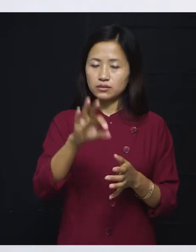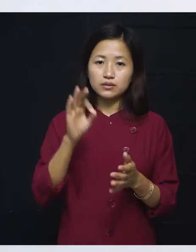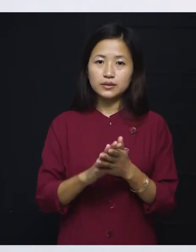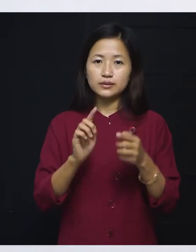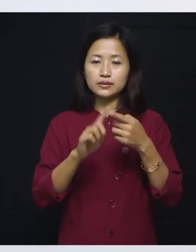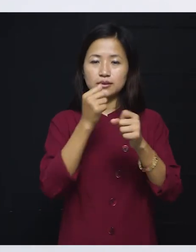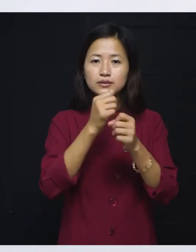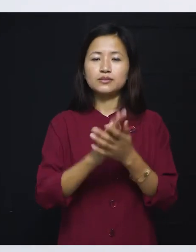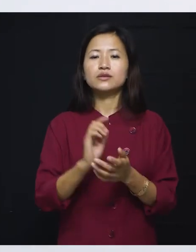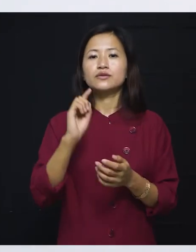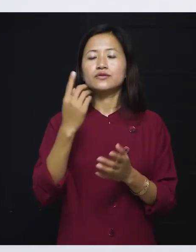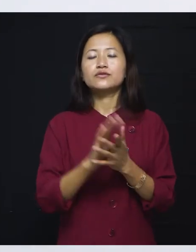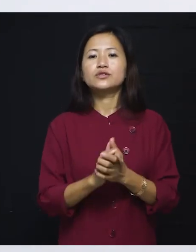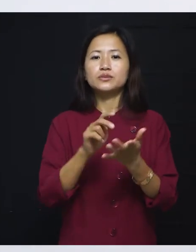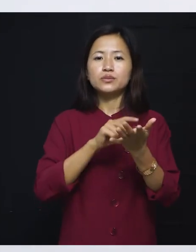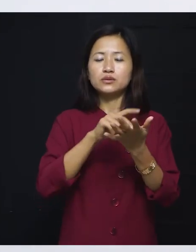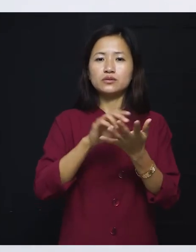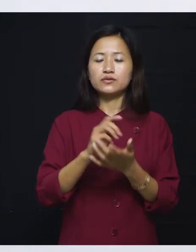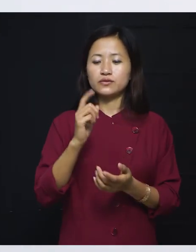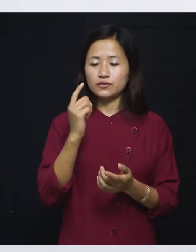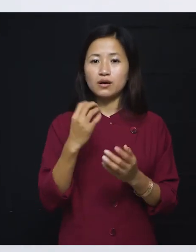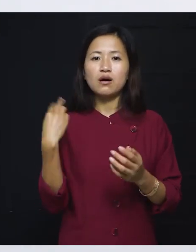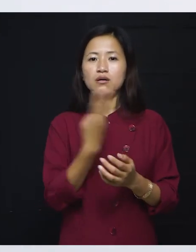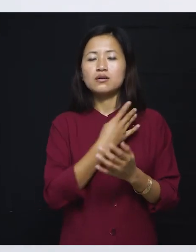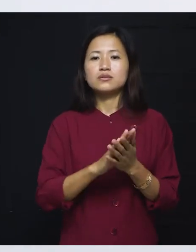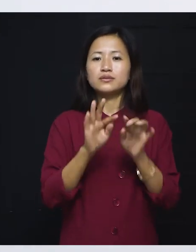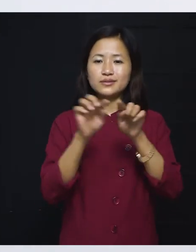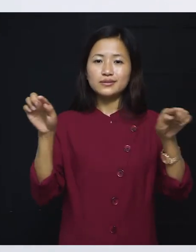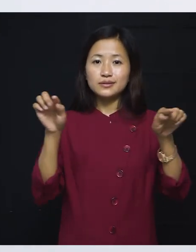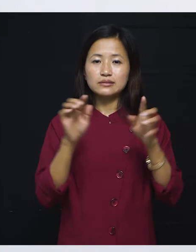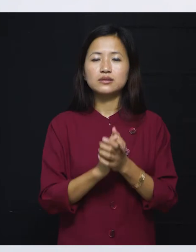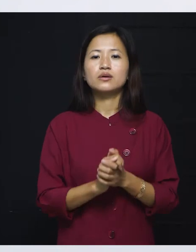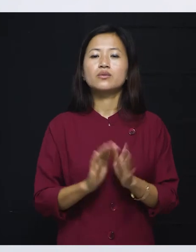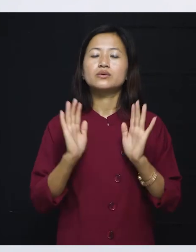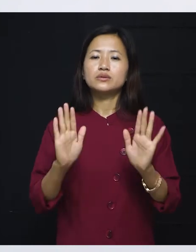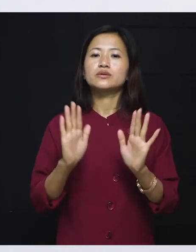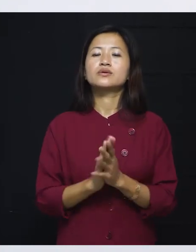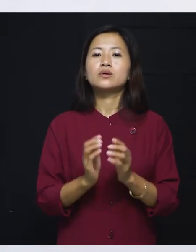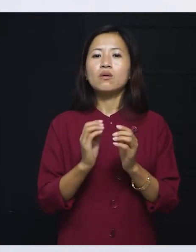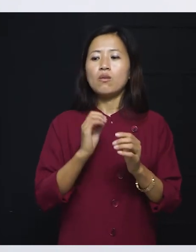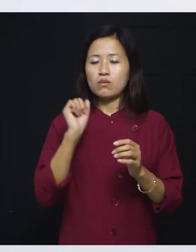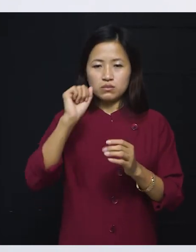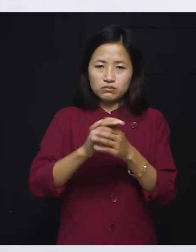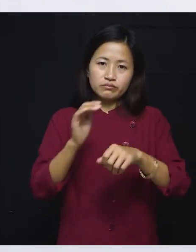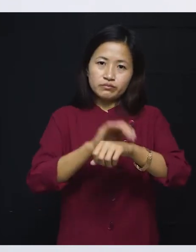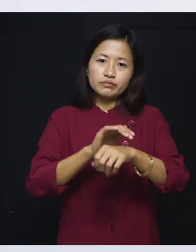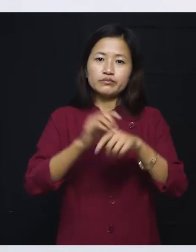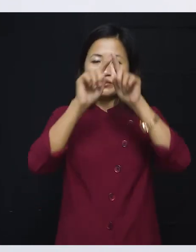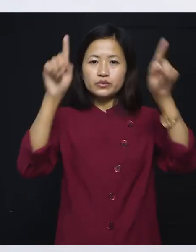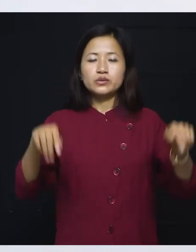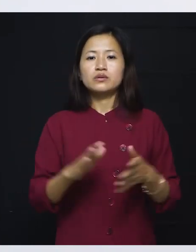the example of the first part of our sentence here. You can imagine that we don't have this on the board. So the rose